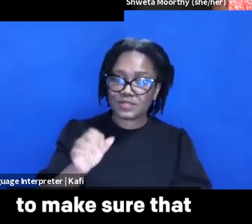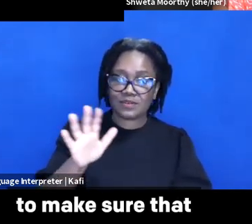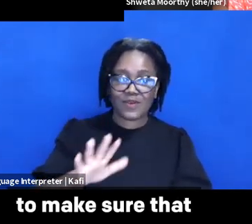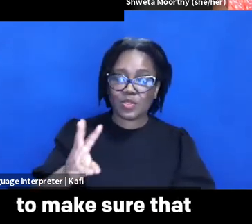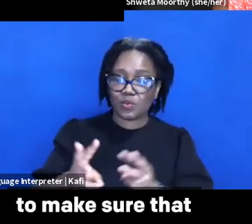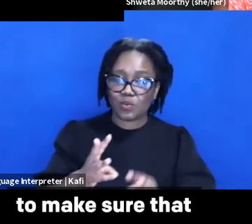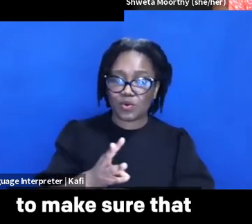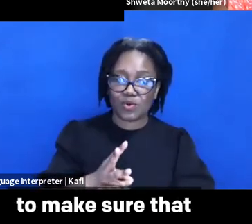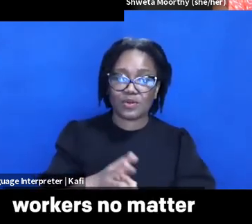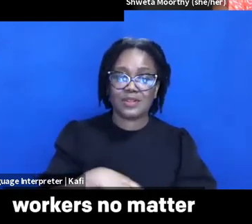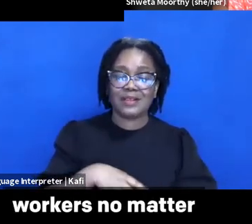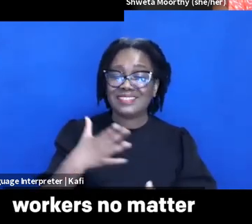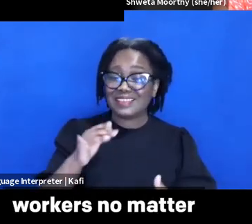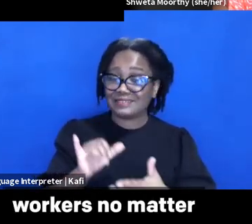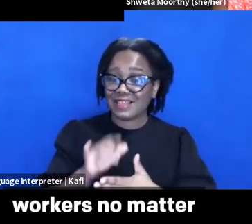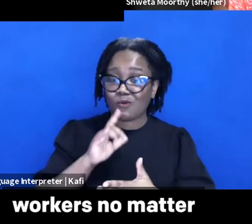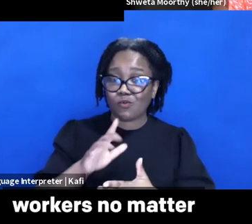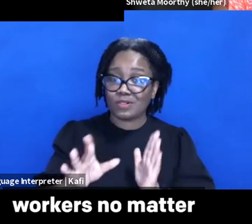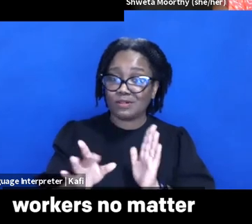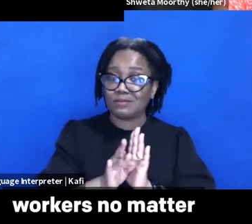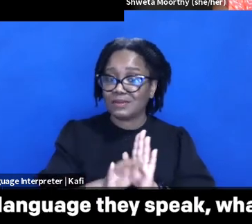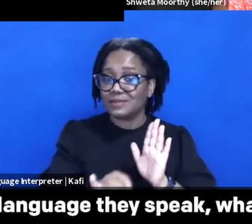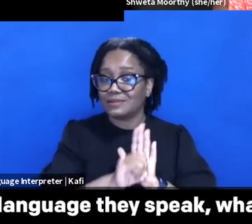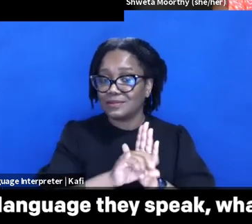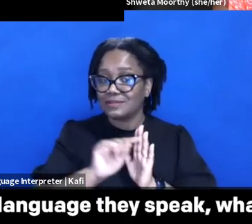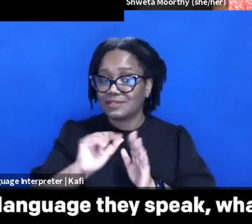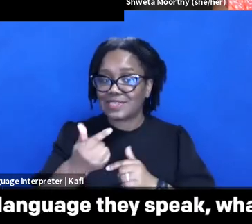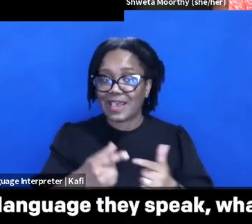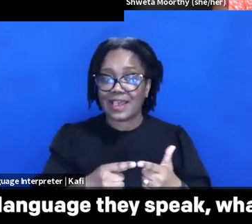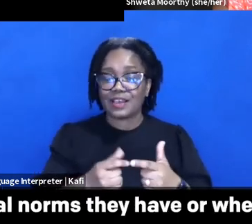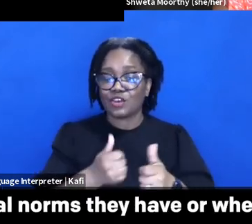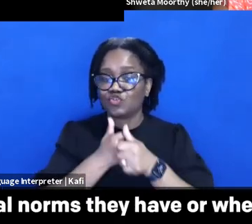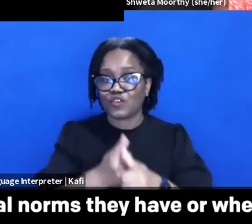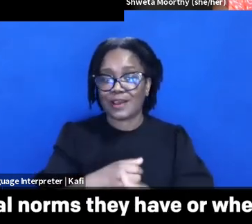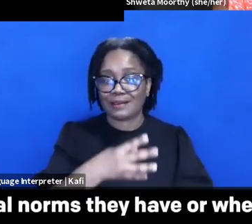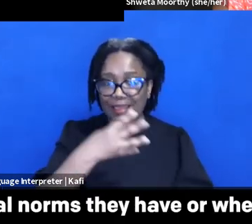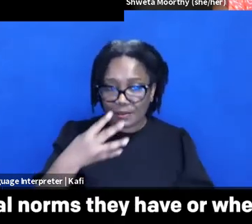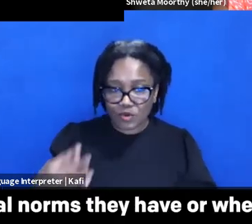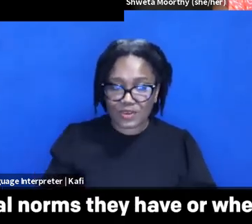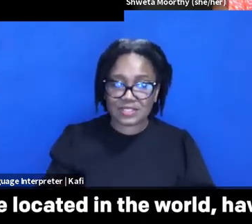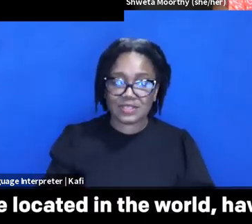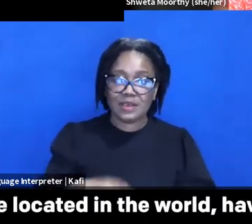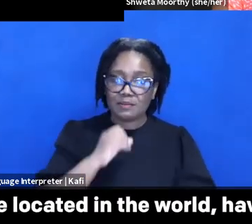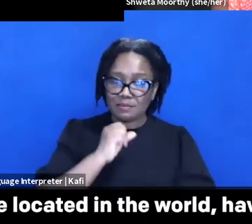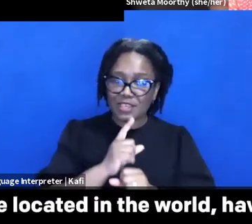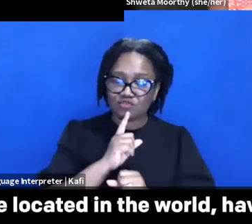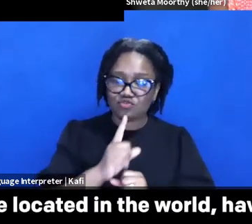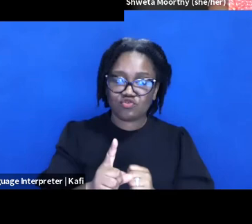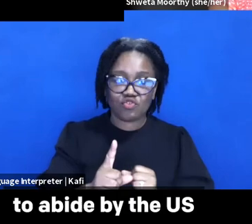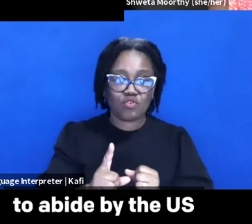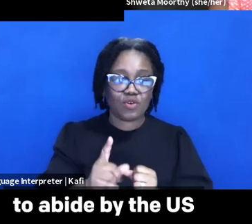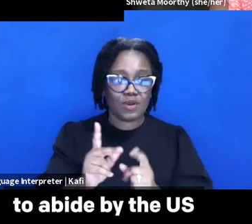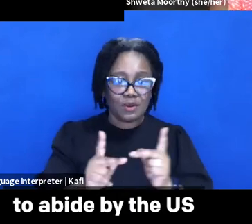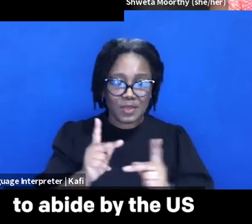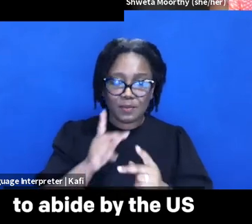sure that workers, no matter what language they speak, what cultural norms they have, or where they're located in the world, have